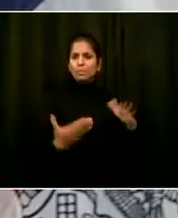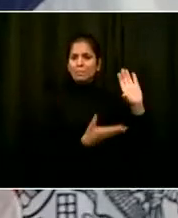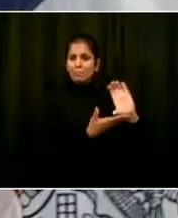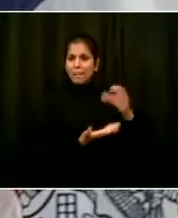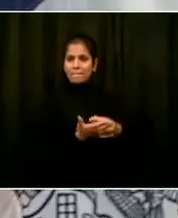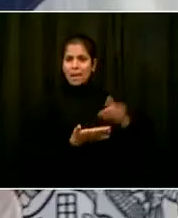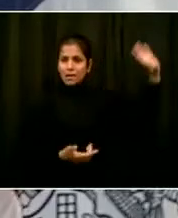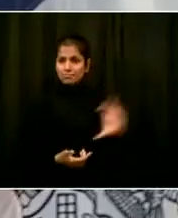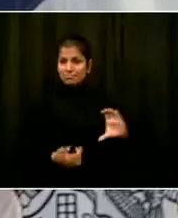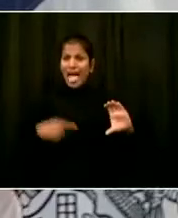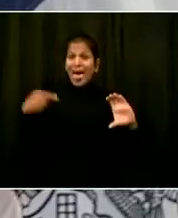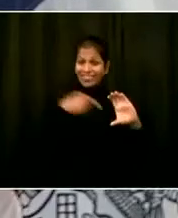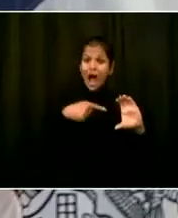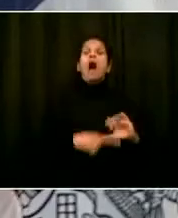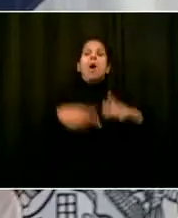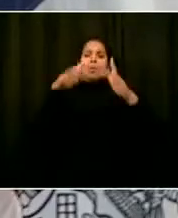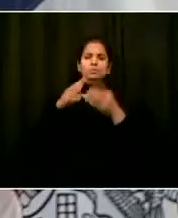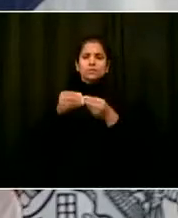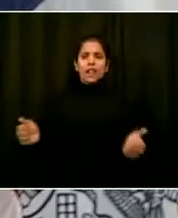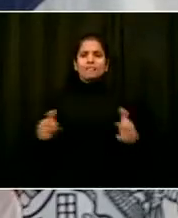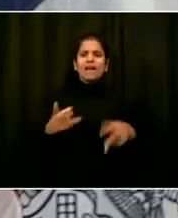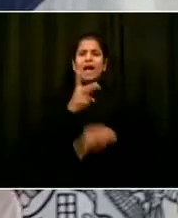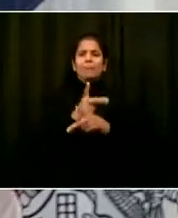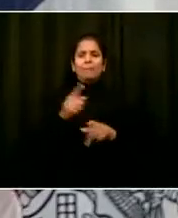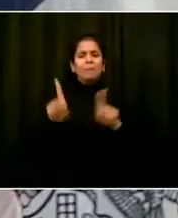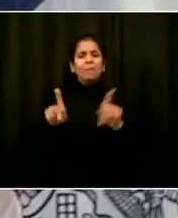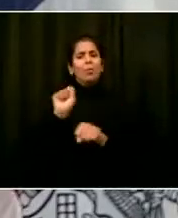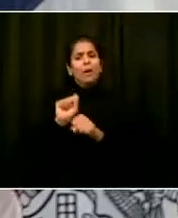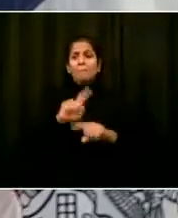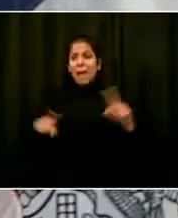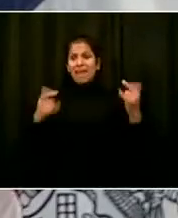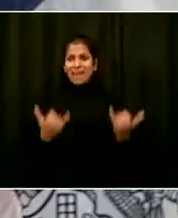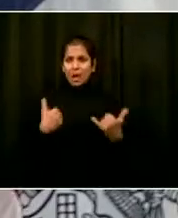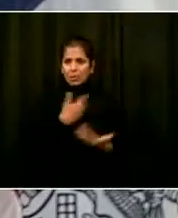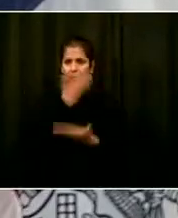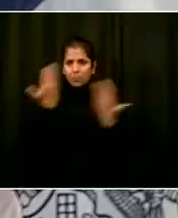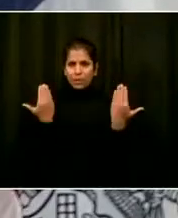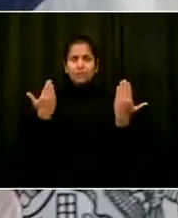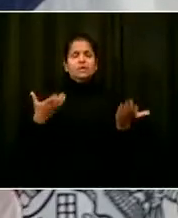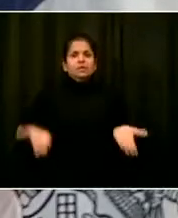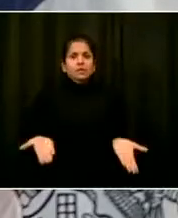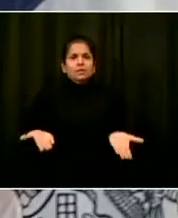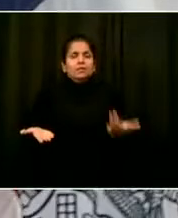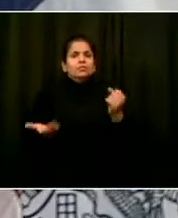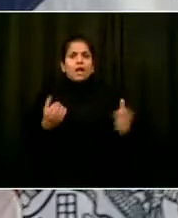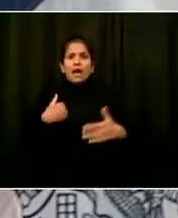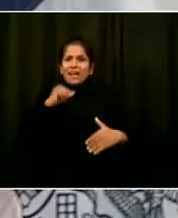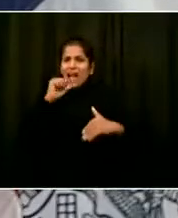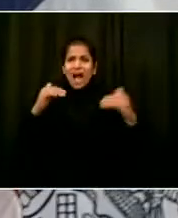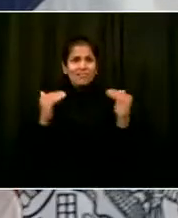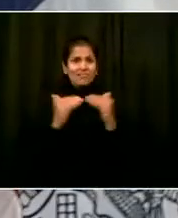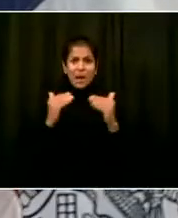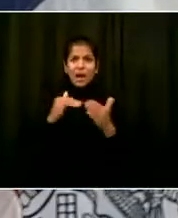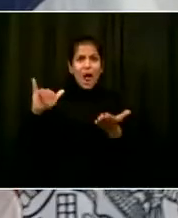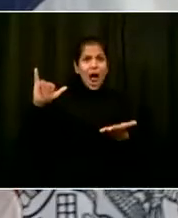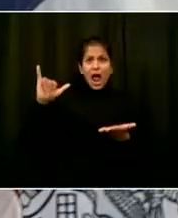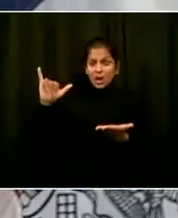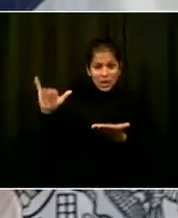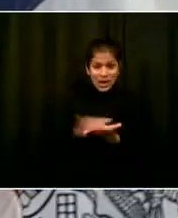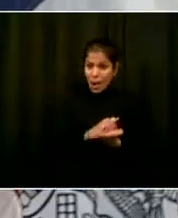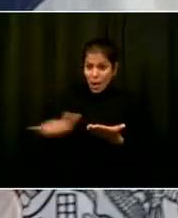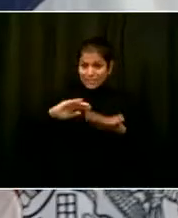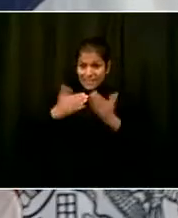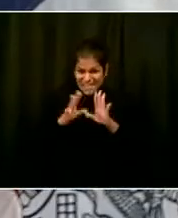this before anyone else and the federal government was supposed to protect us obviously that didn't